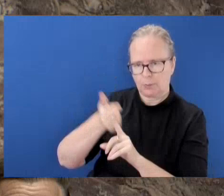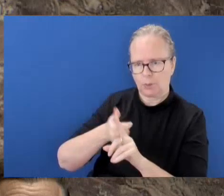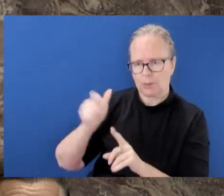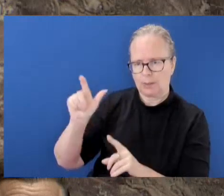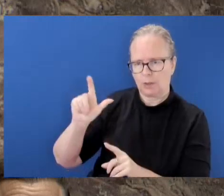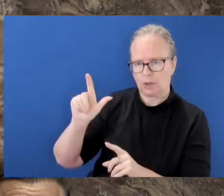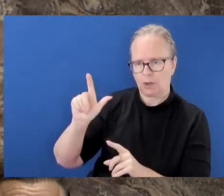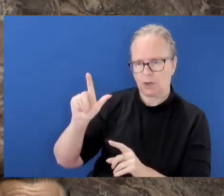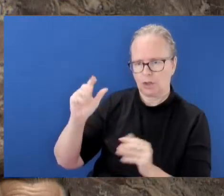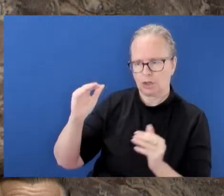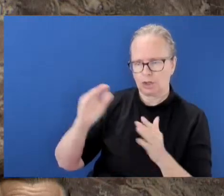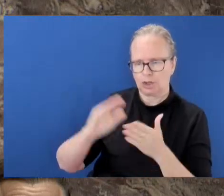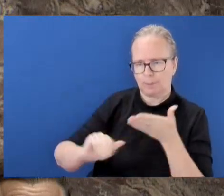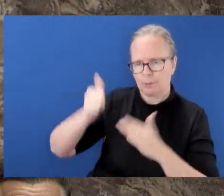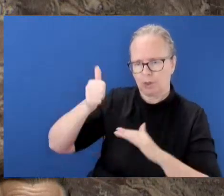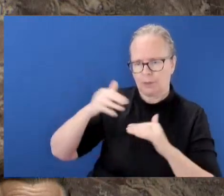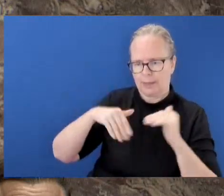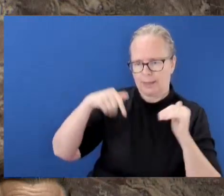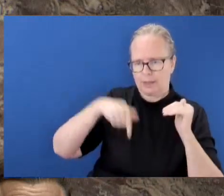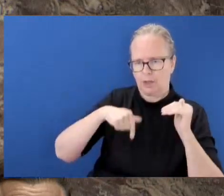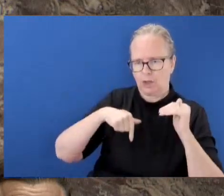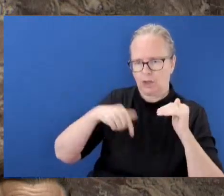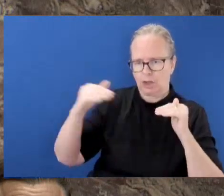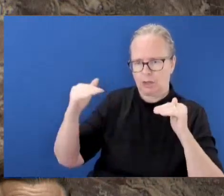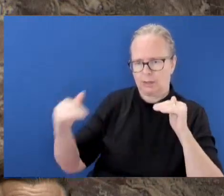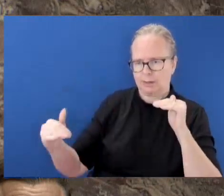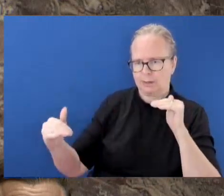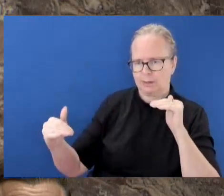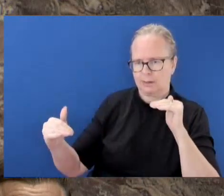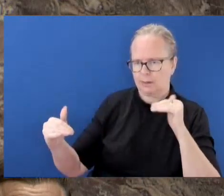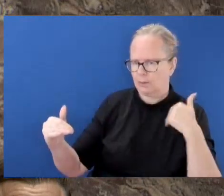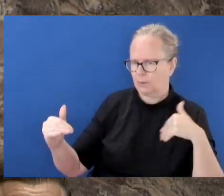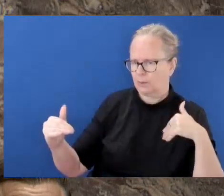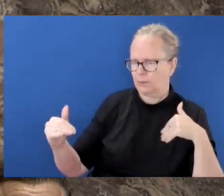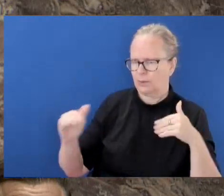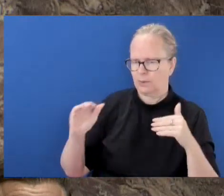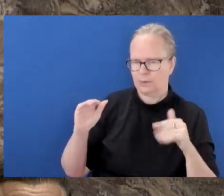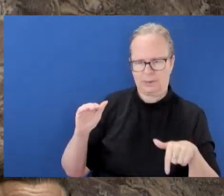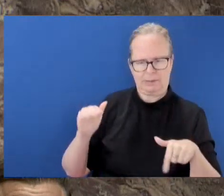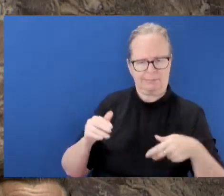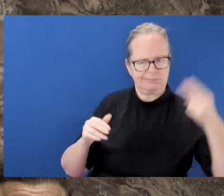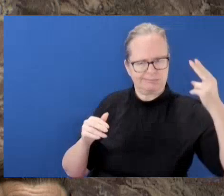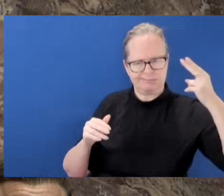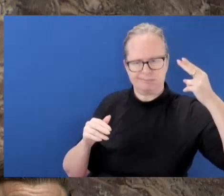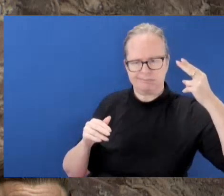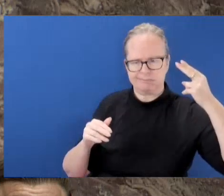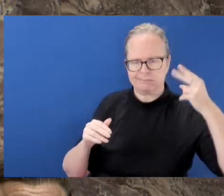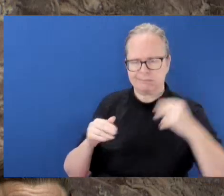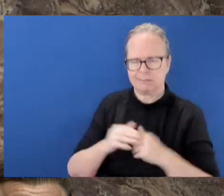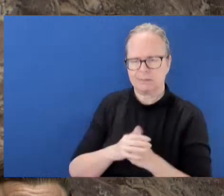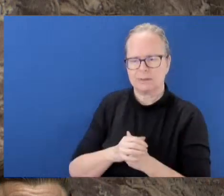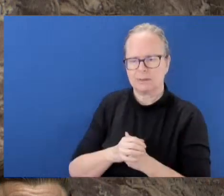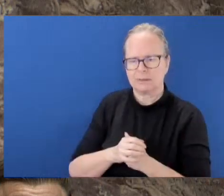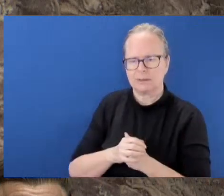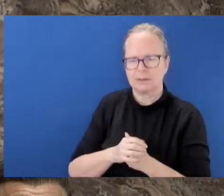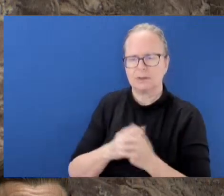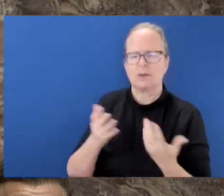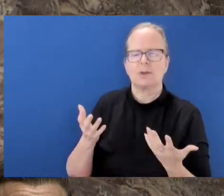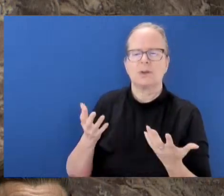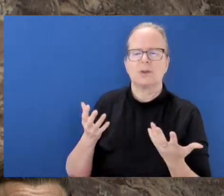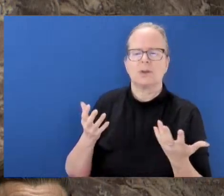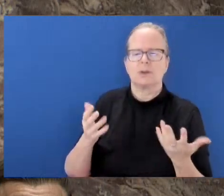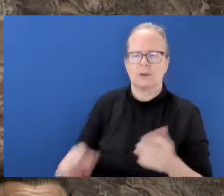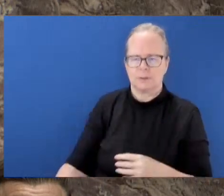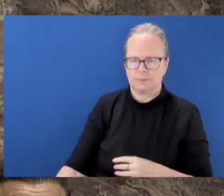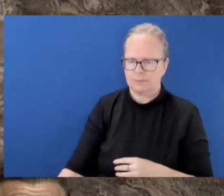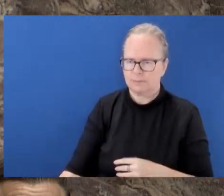BC United has a plan to fix the skyrocketing cost of gas by eliminating the provincial gas taxes, saving drivers up to 15 cents